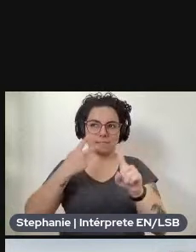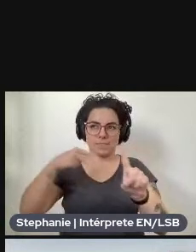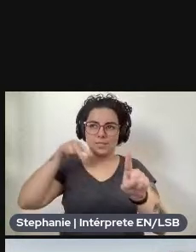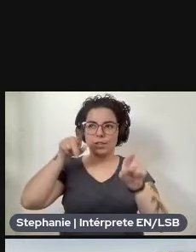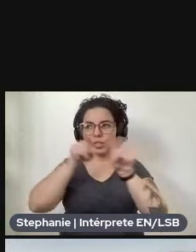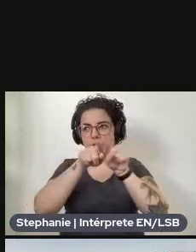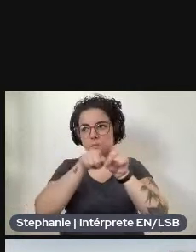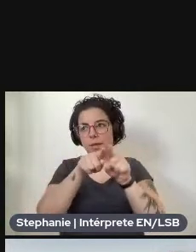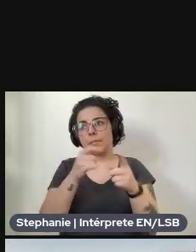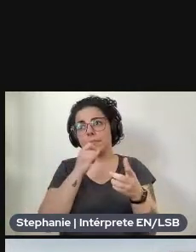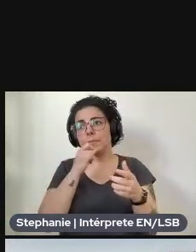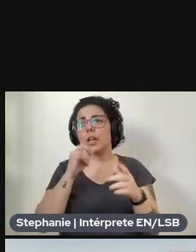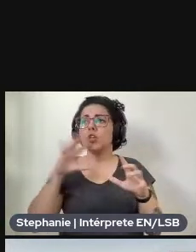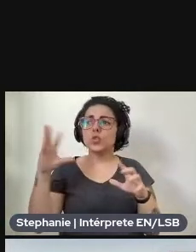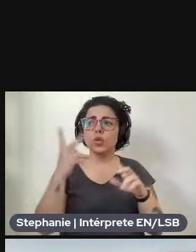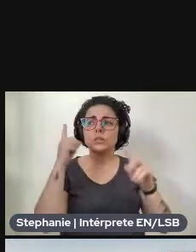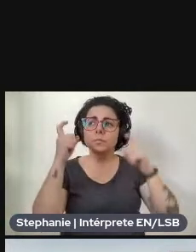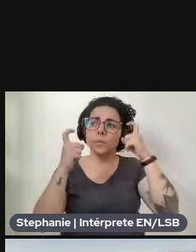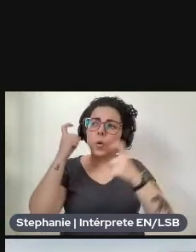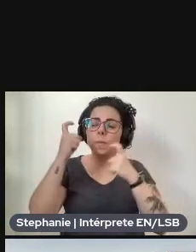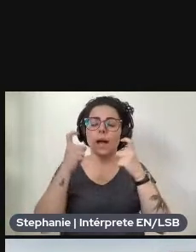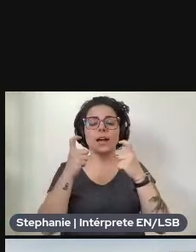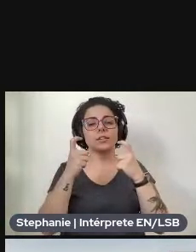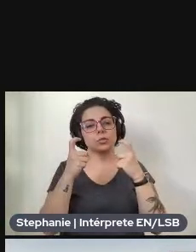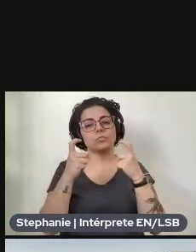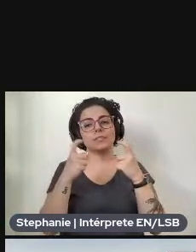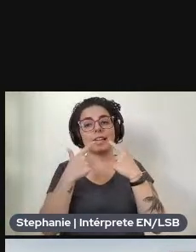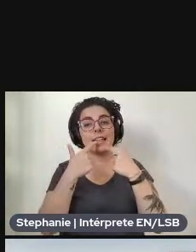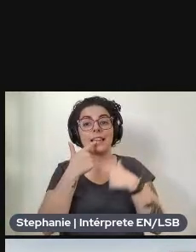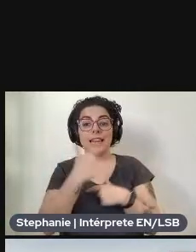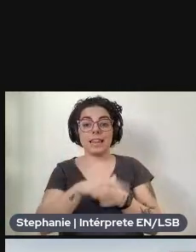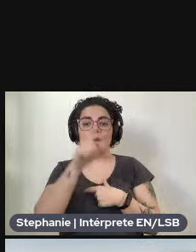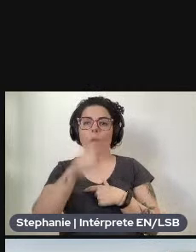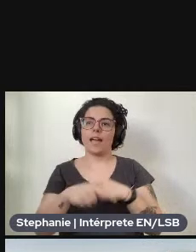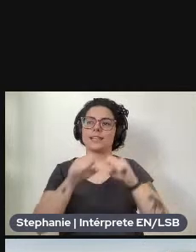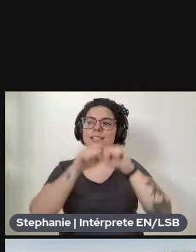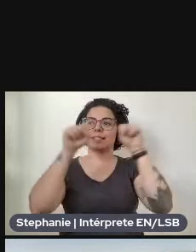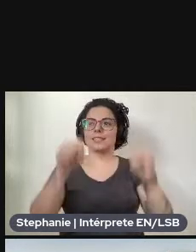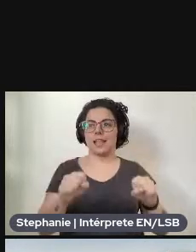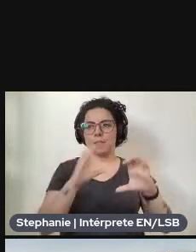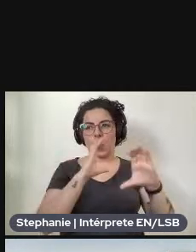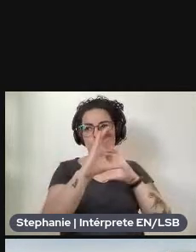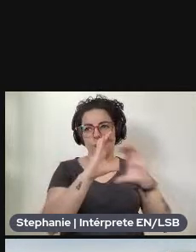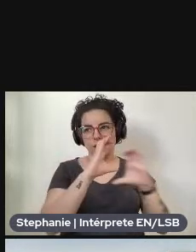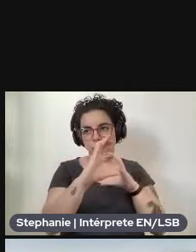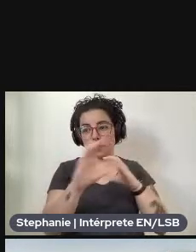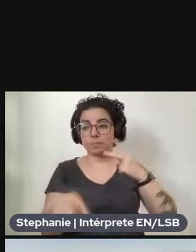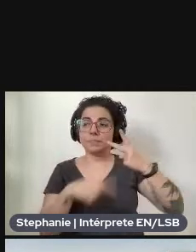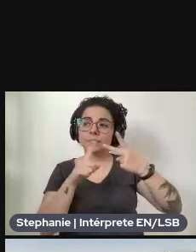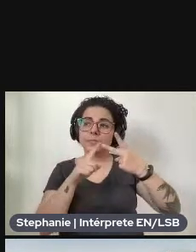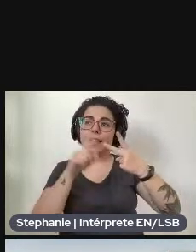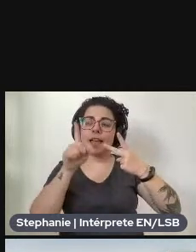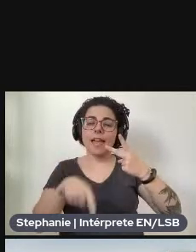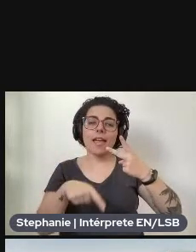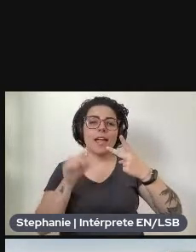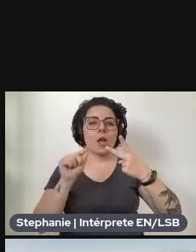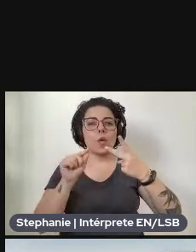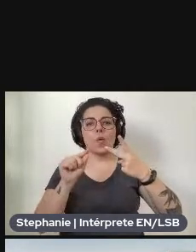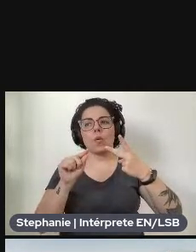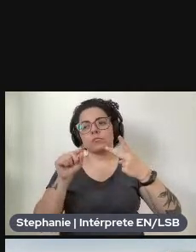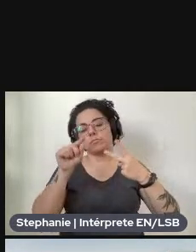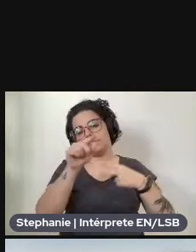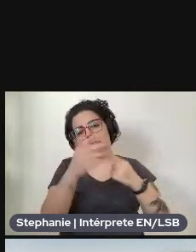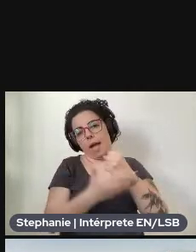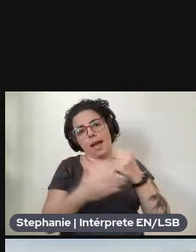all concerned with language as a communicative system. Secondly, they are fundamentally